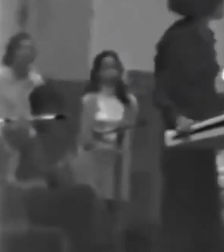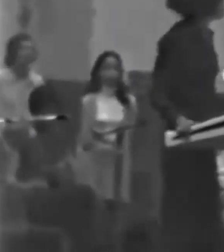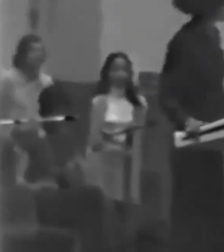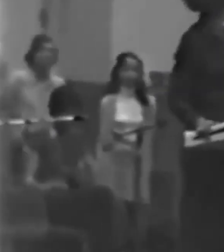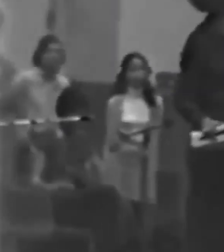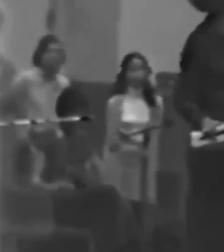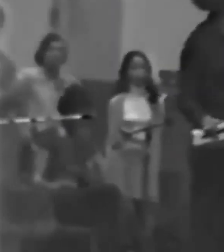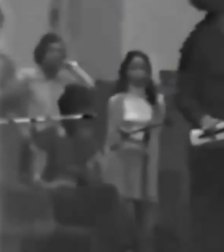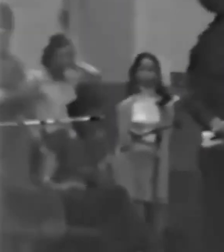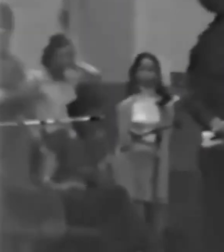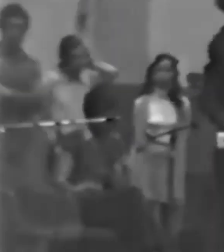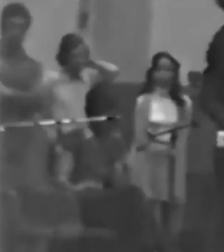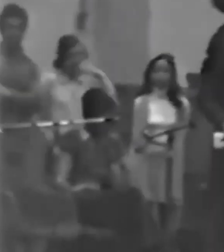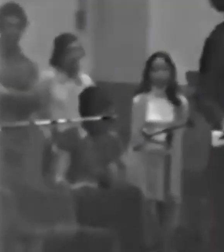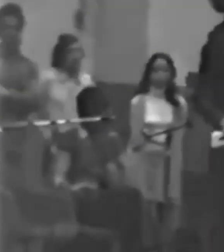of the wealth in this country.